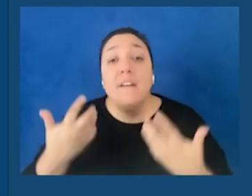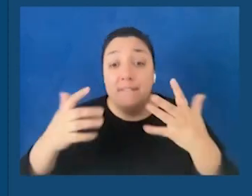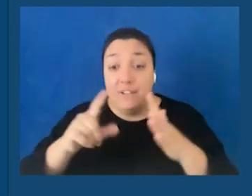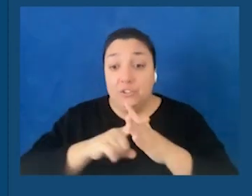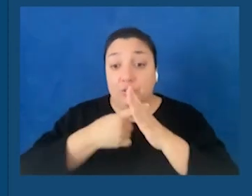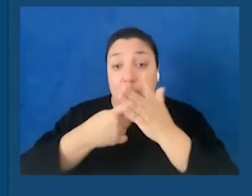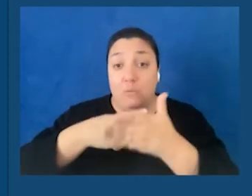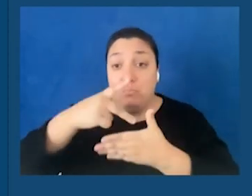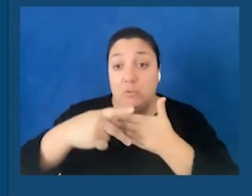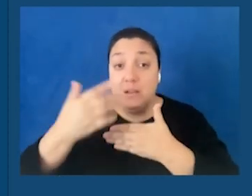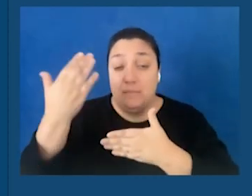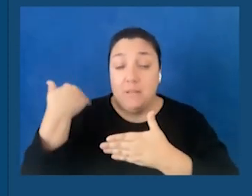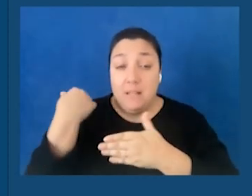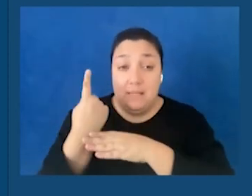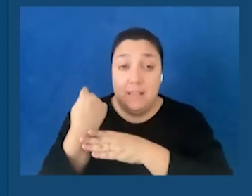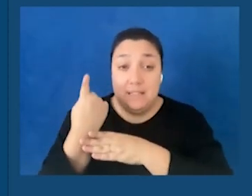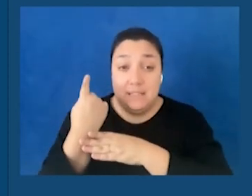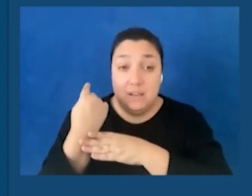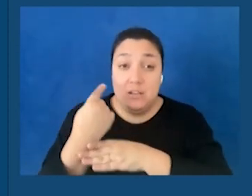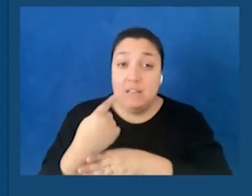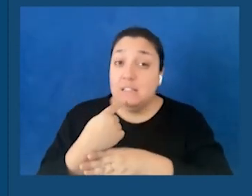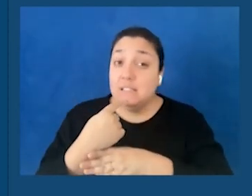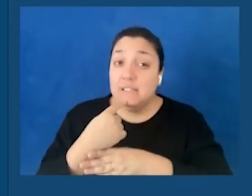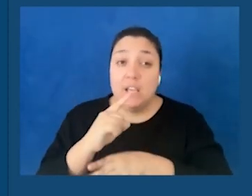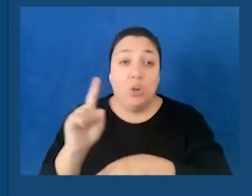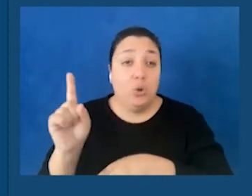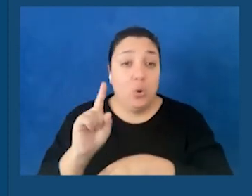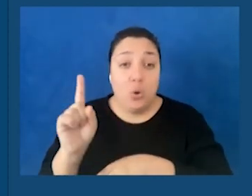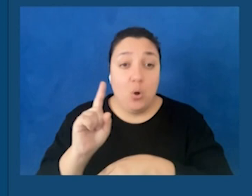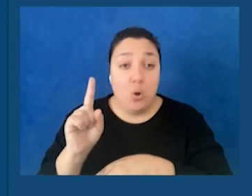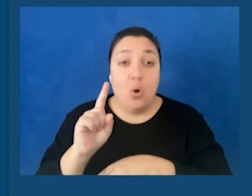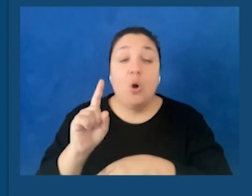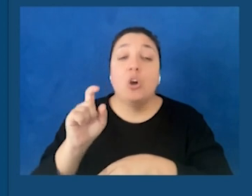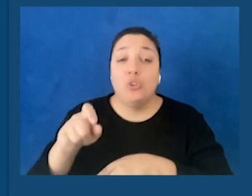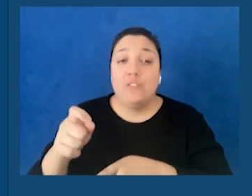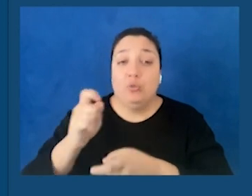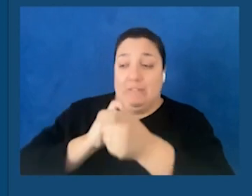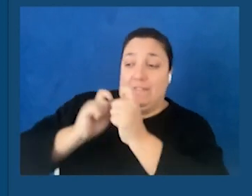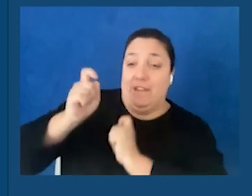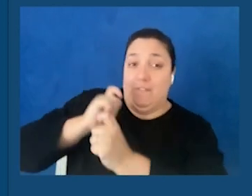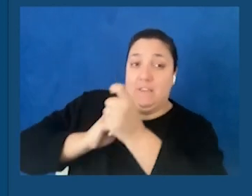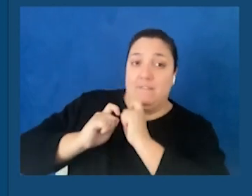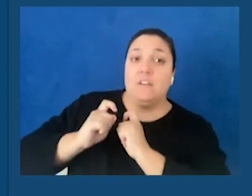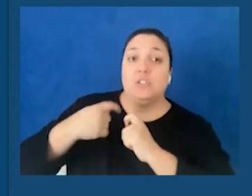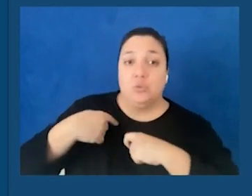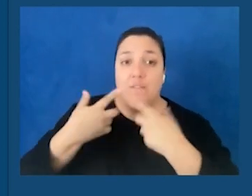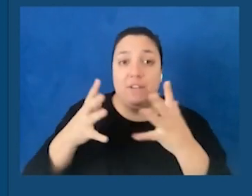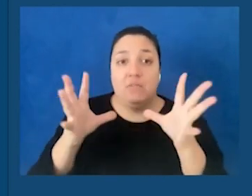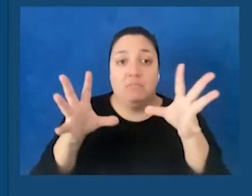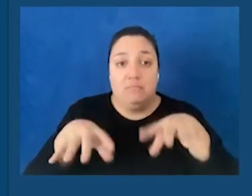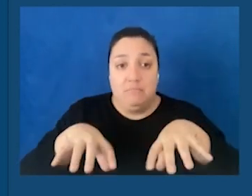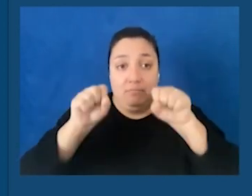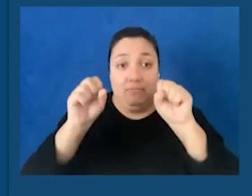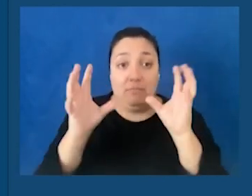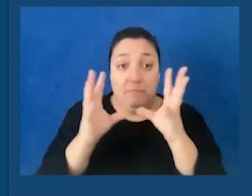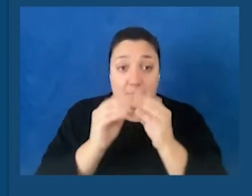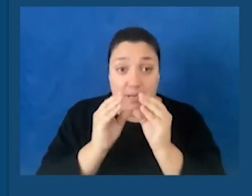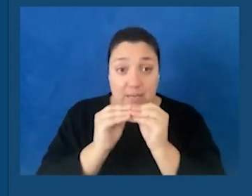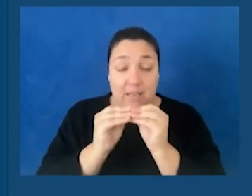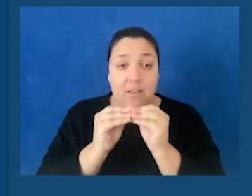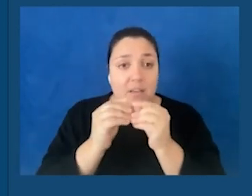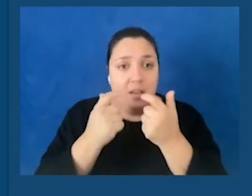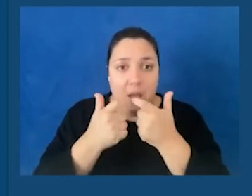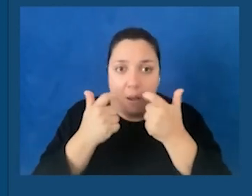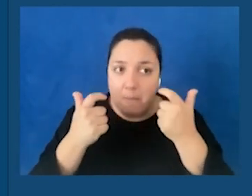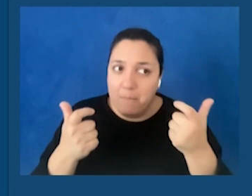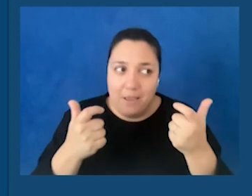year when I tried this, everyone says, no, you have to give us some carrots instead. So I literally had a meeting last week. I brought the biggest bunch of carrots I